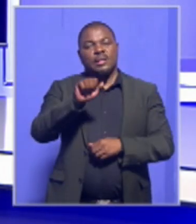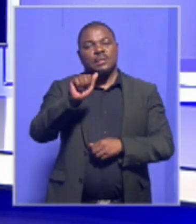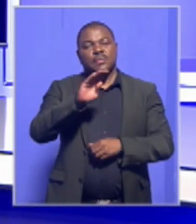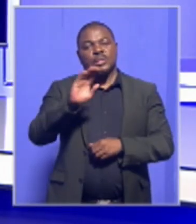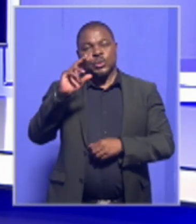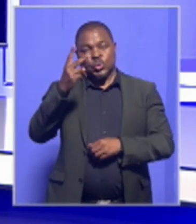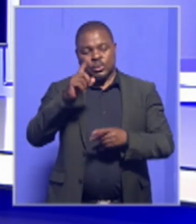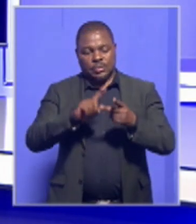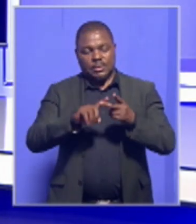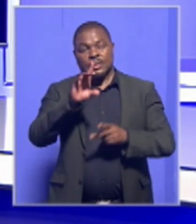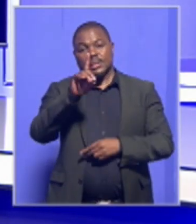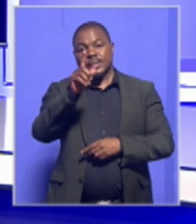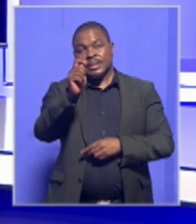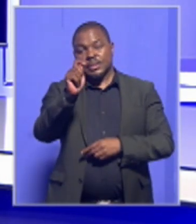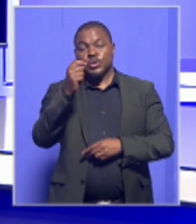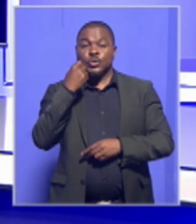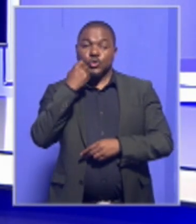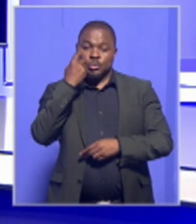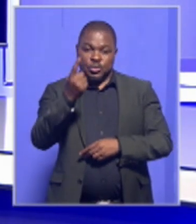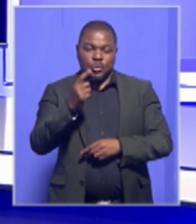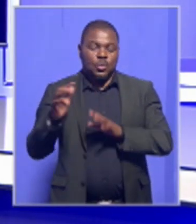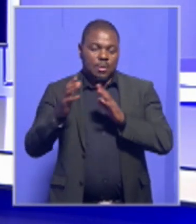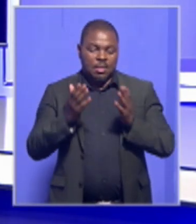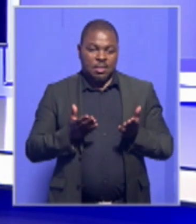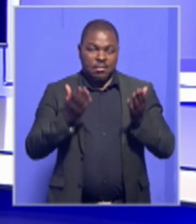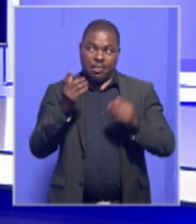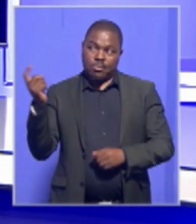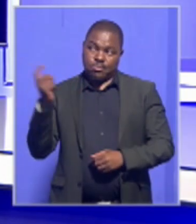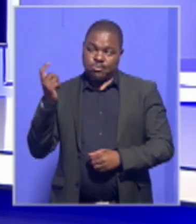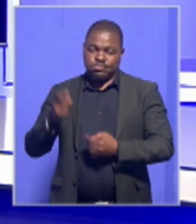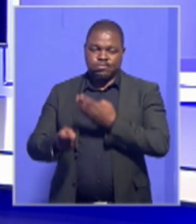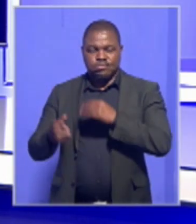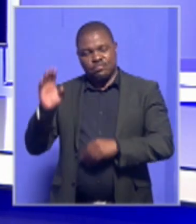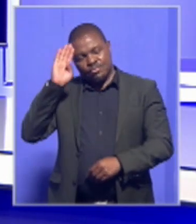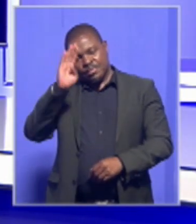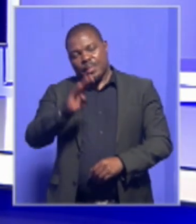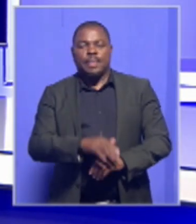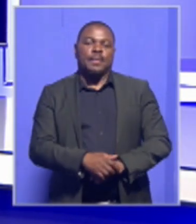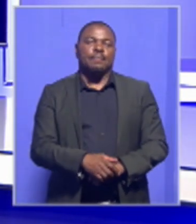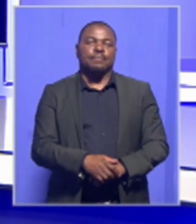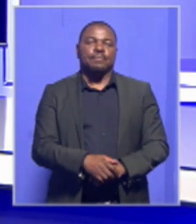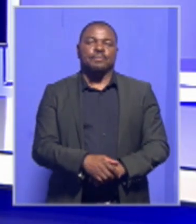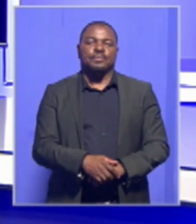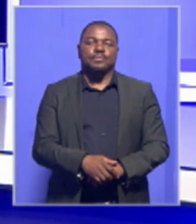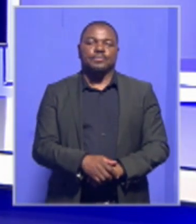DTT go sasa go latela kakanyo ya maemo a boso Thobela.